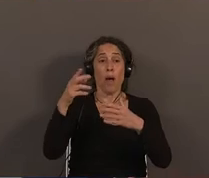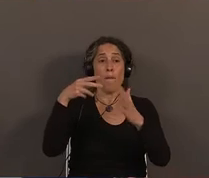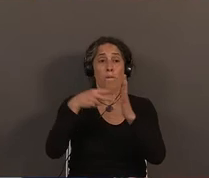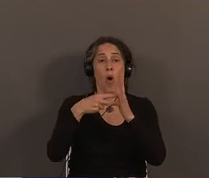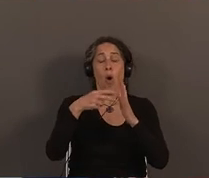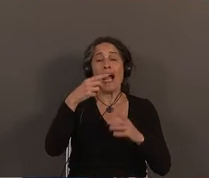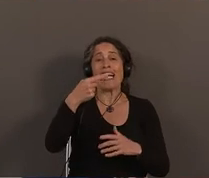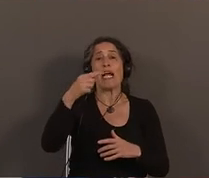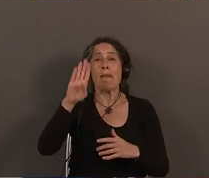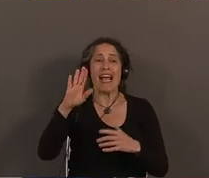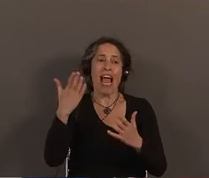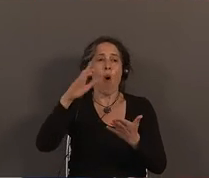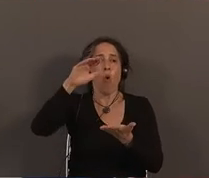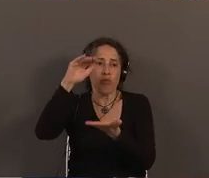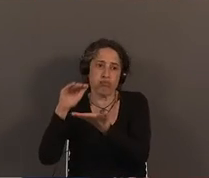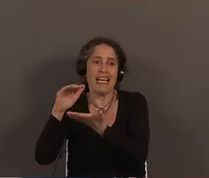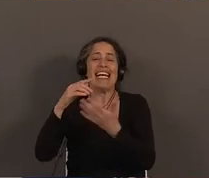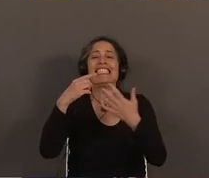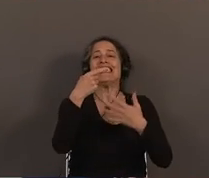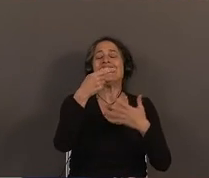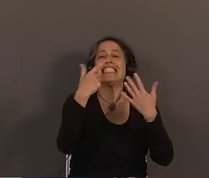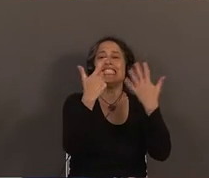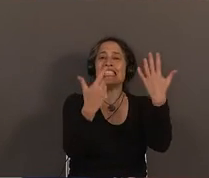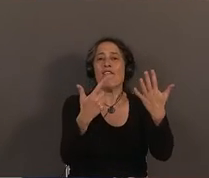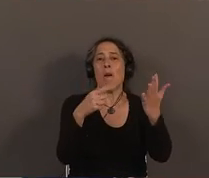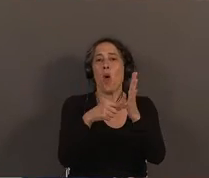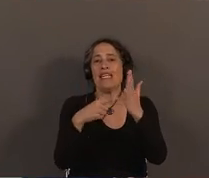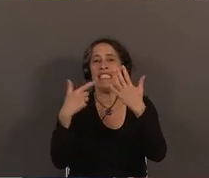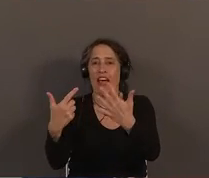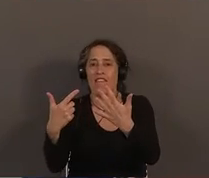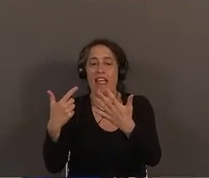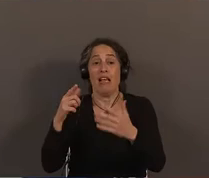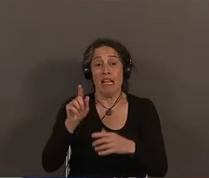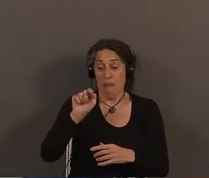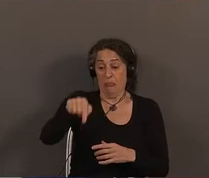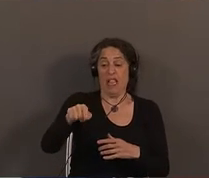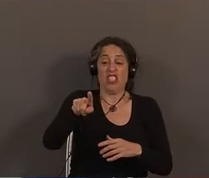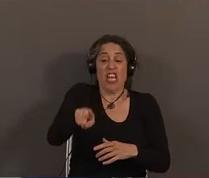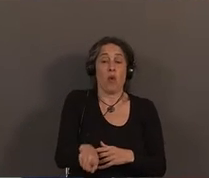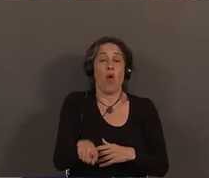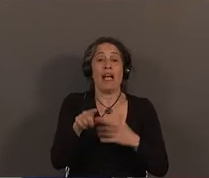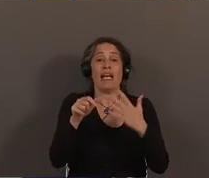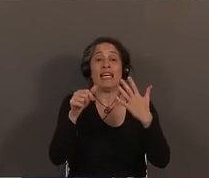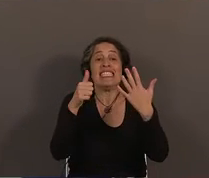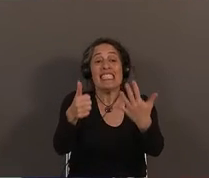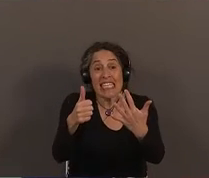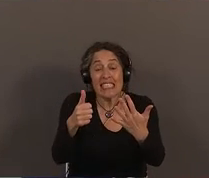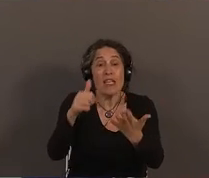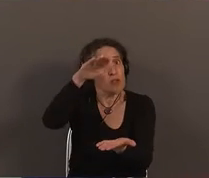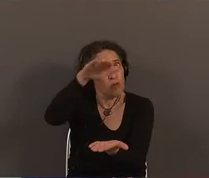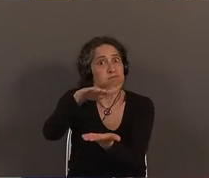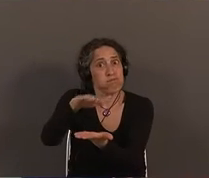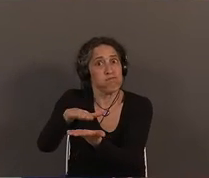it's 7.7. In the 1st of January, it will be only 6. So consumers win, and that is also